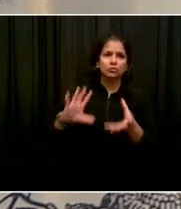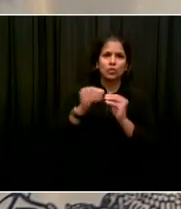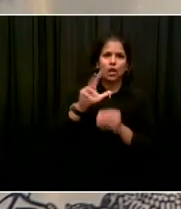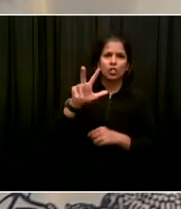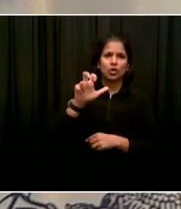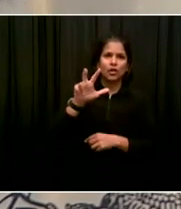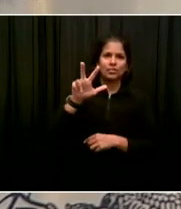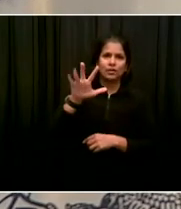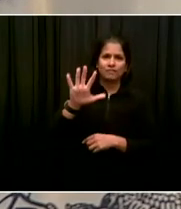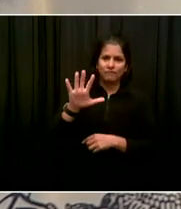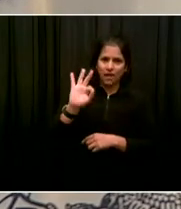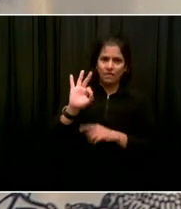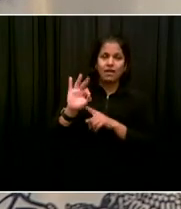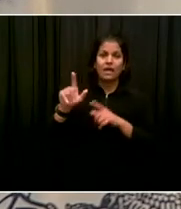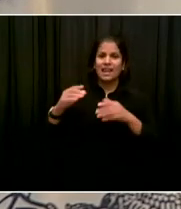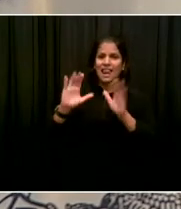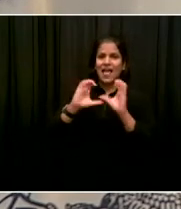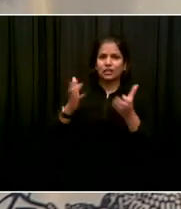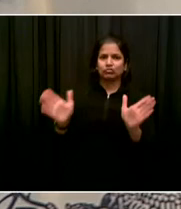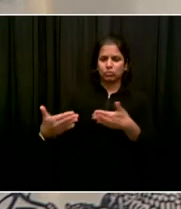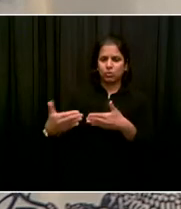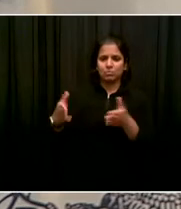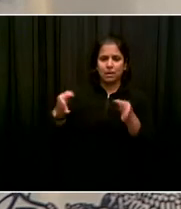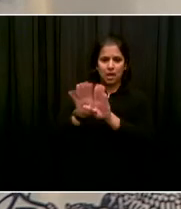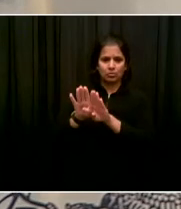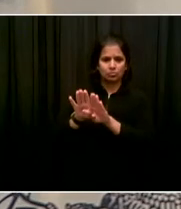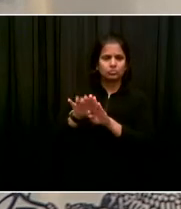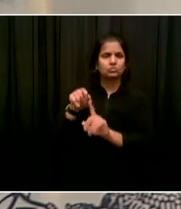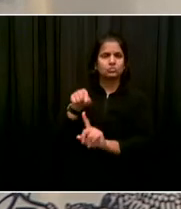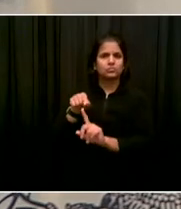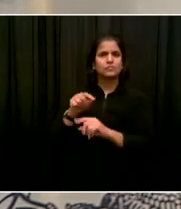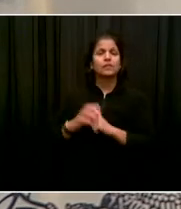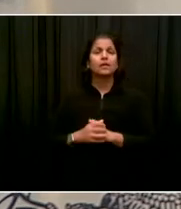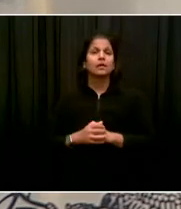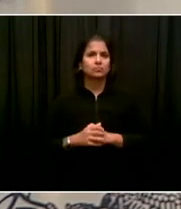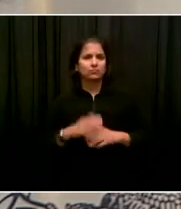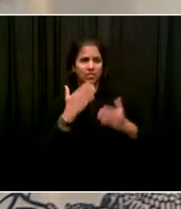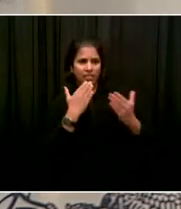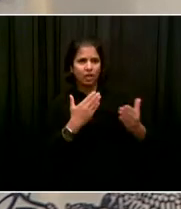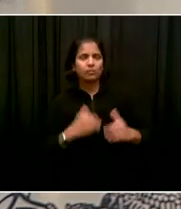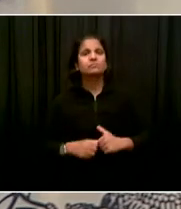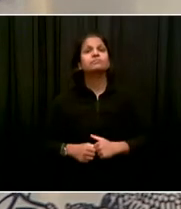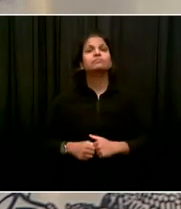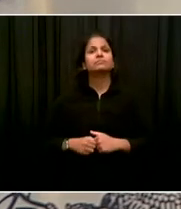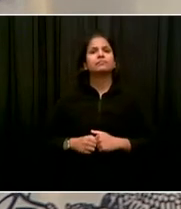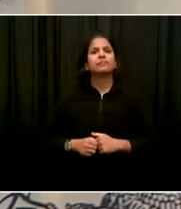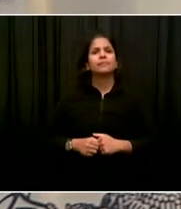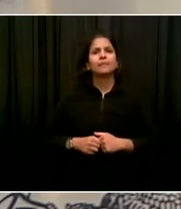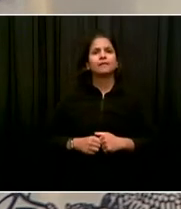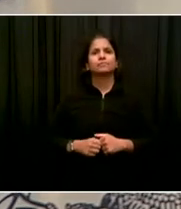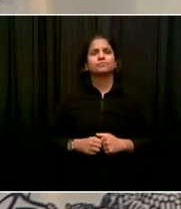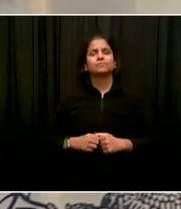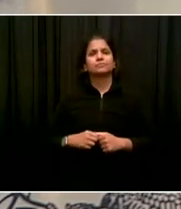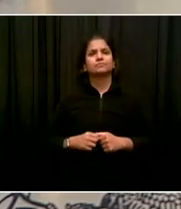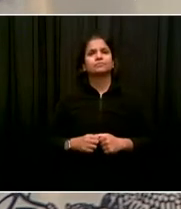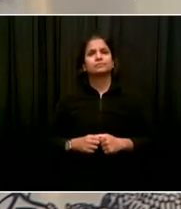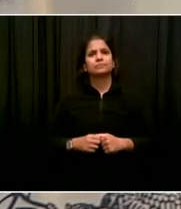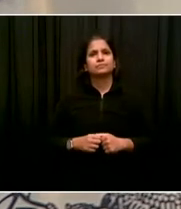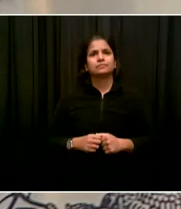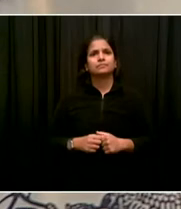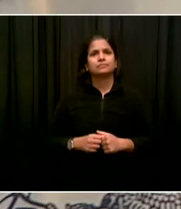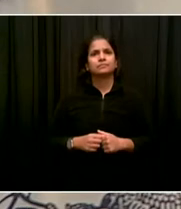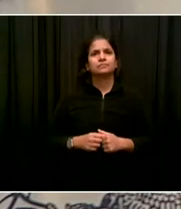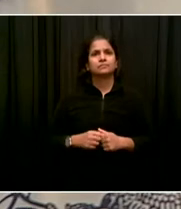359. All right. Thanks, Mr. Mayor. I, like so many New Yorkers, have depended on health and hospitals